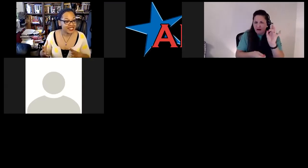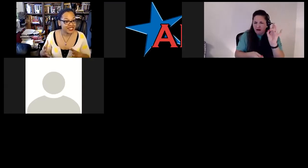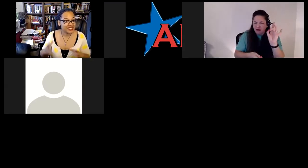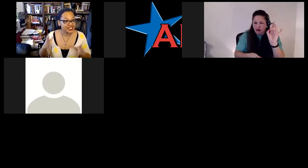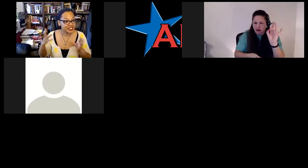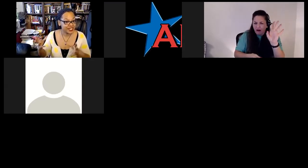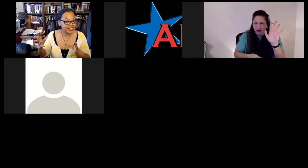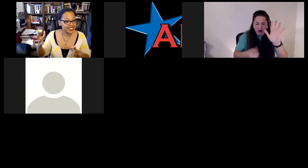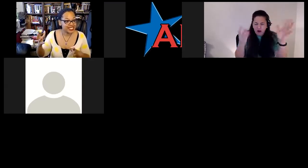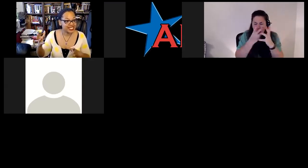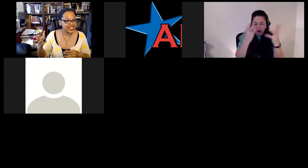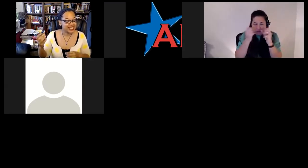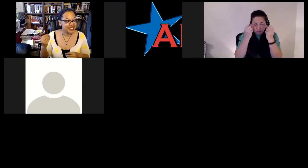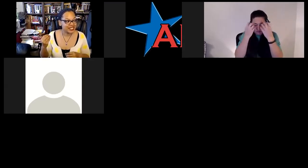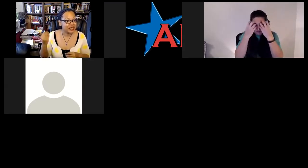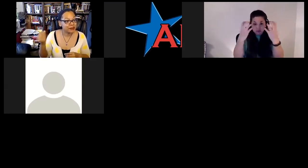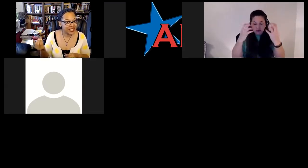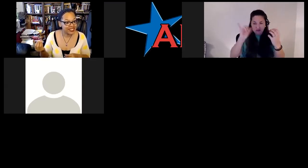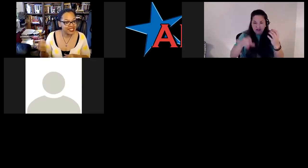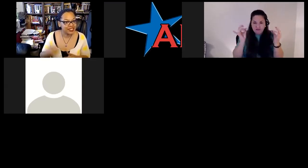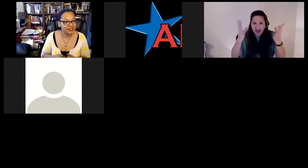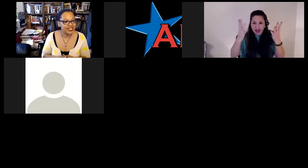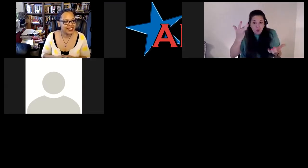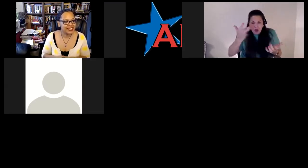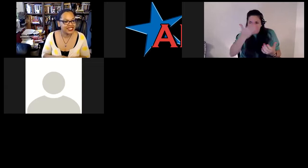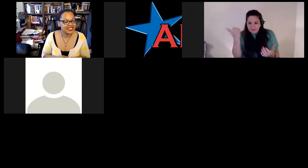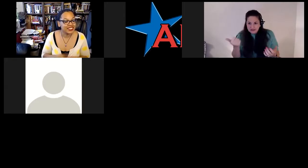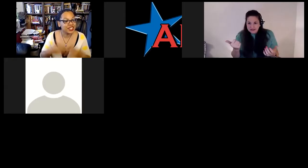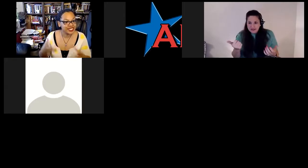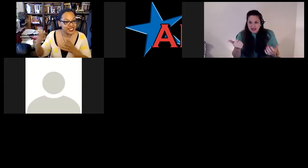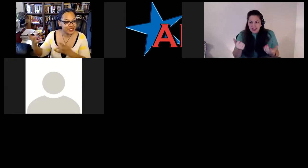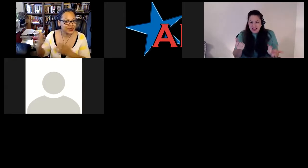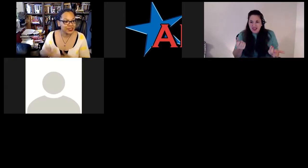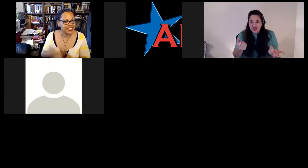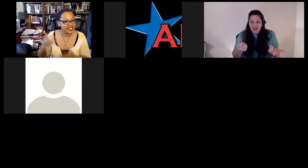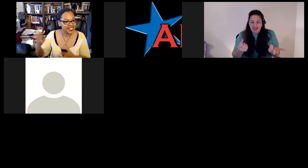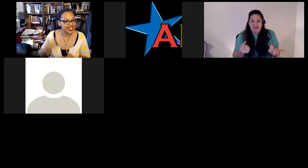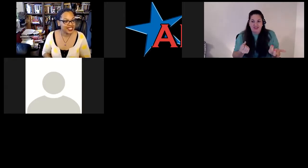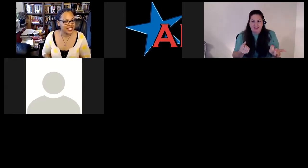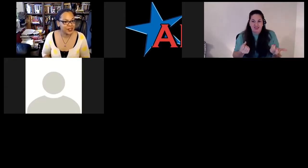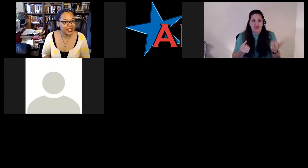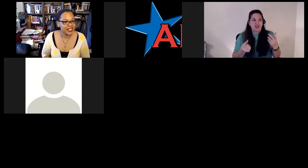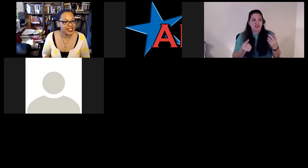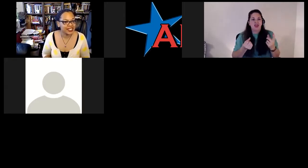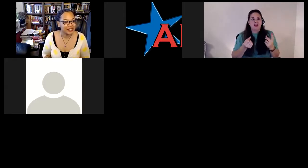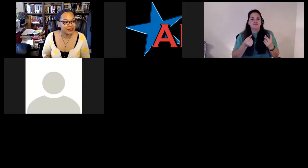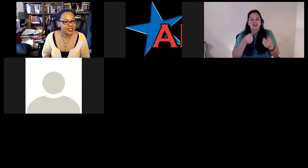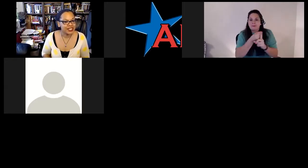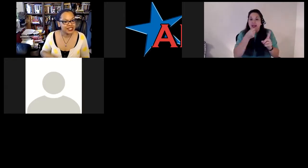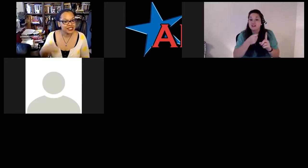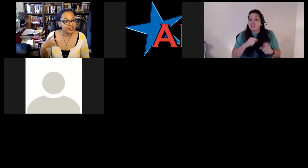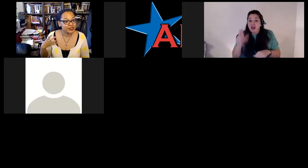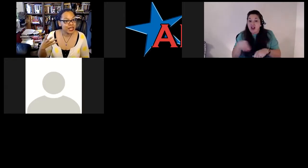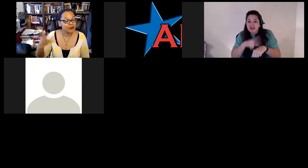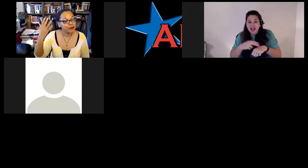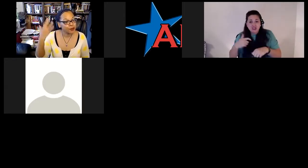another conversation around the impacts of non-natural ethnic hair care and the